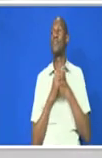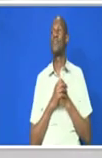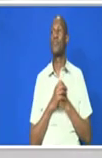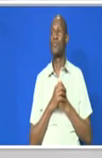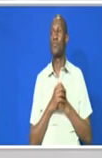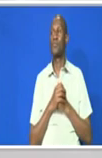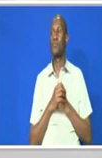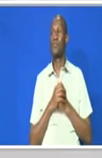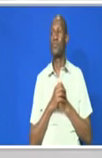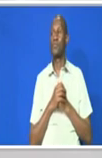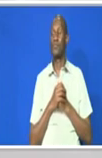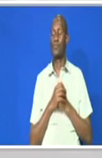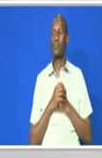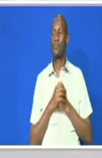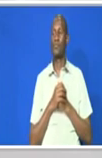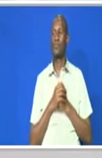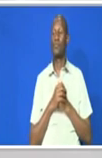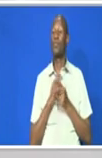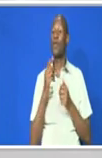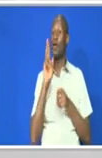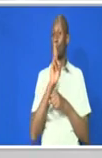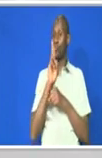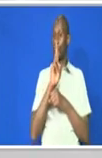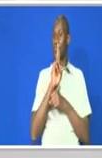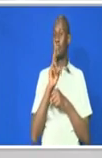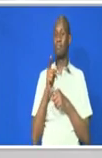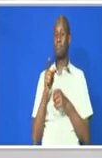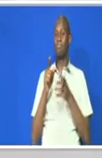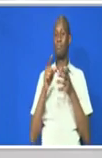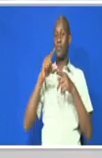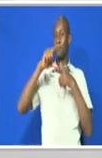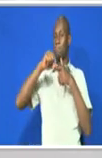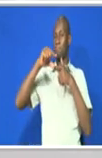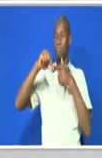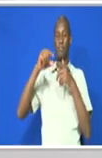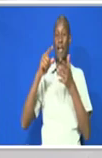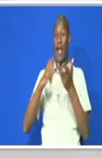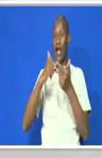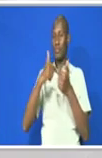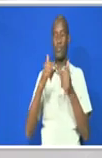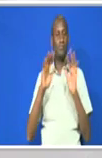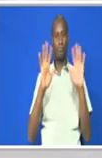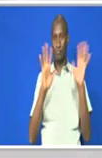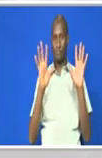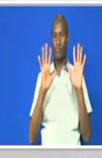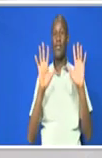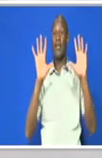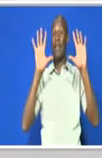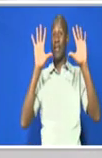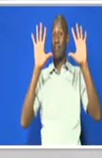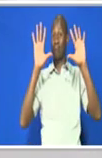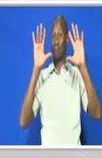I am not using the counters. No. I am using my fingers to